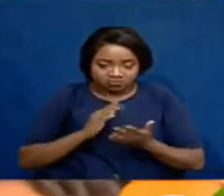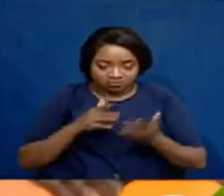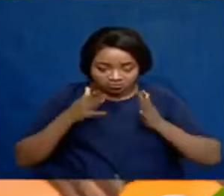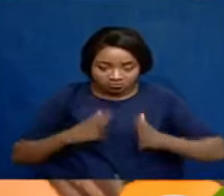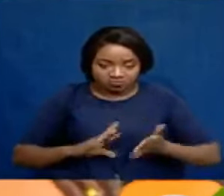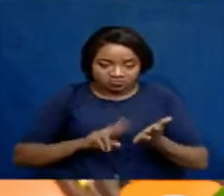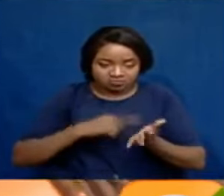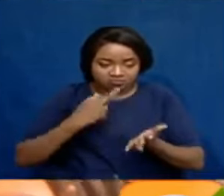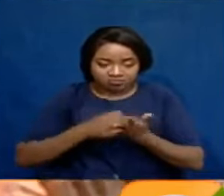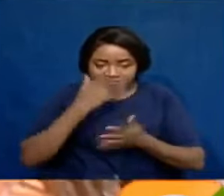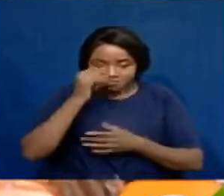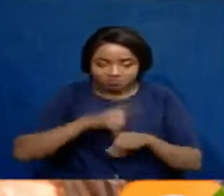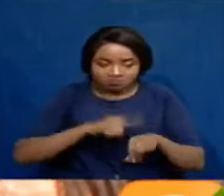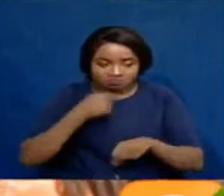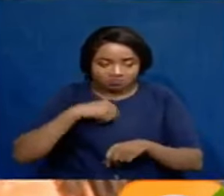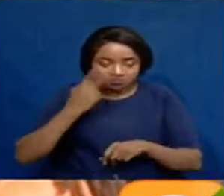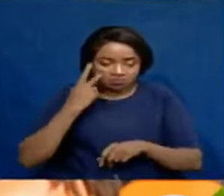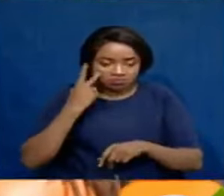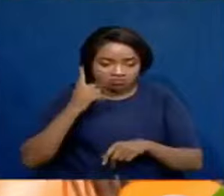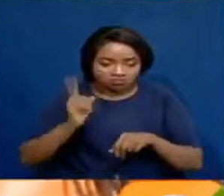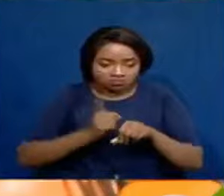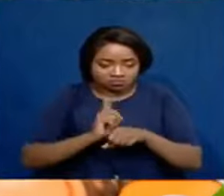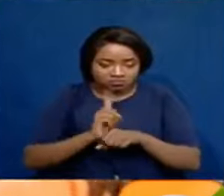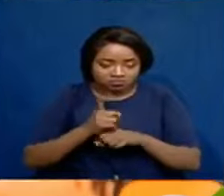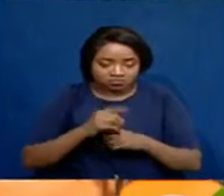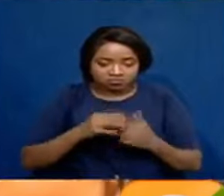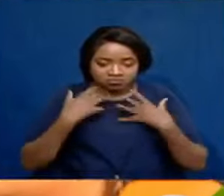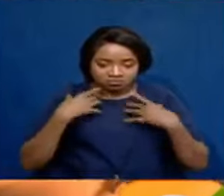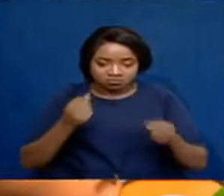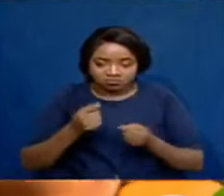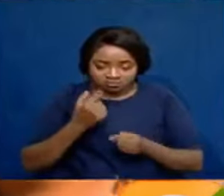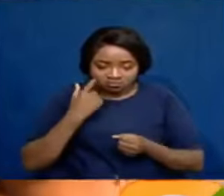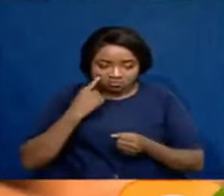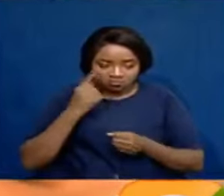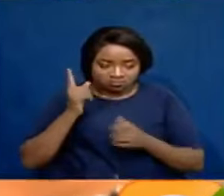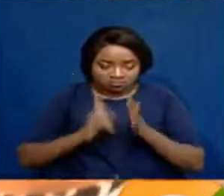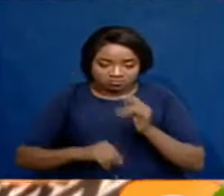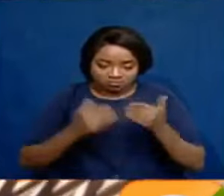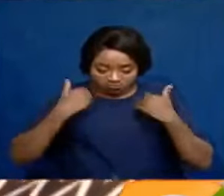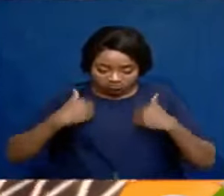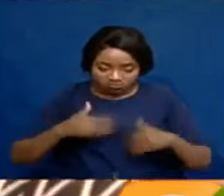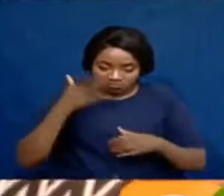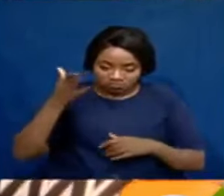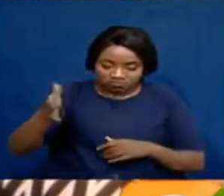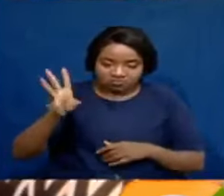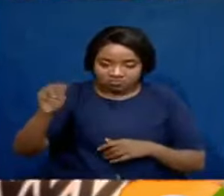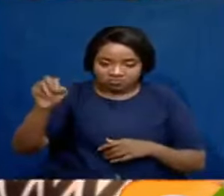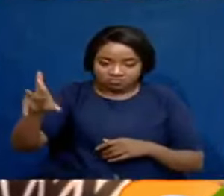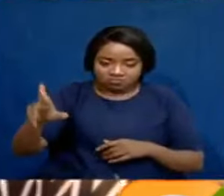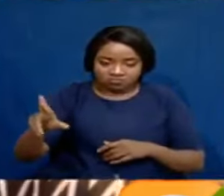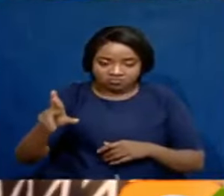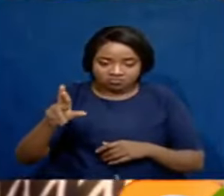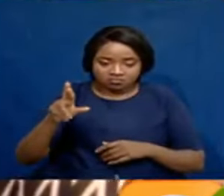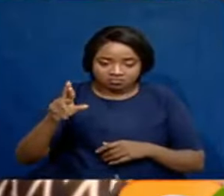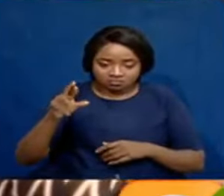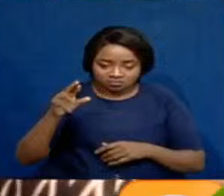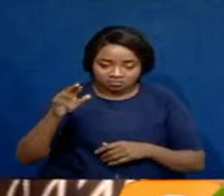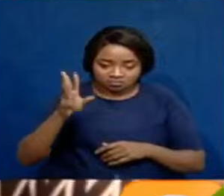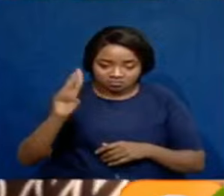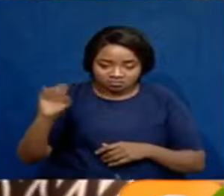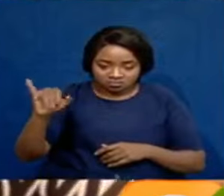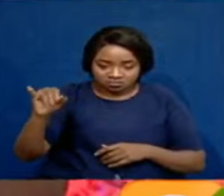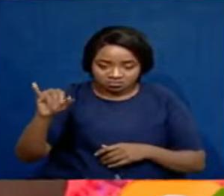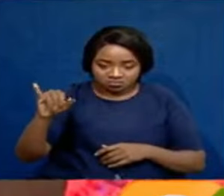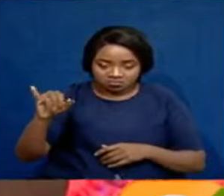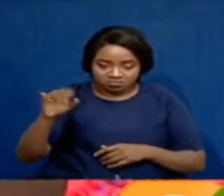in Afya House, can be able to say, in Nakuru, I have an MRI. I must have a radiologist